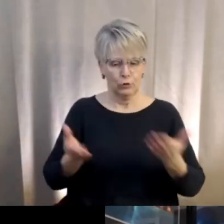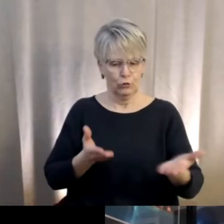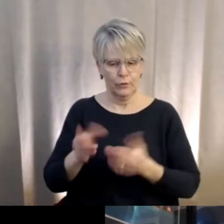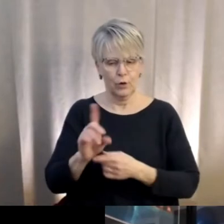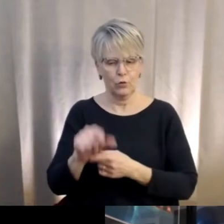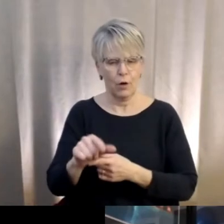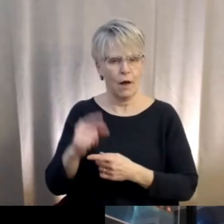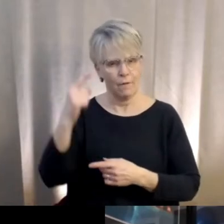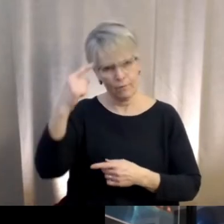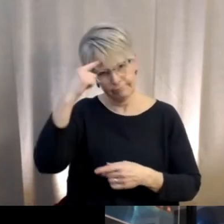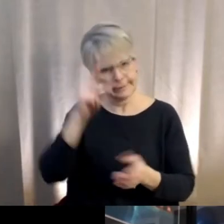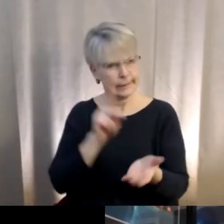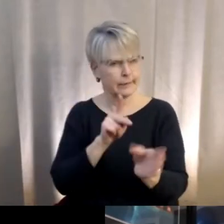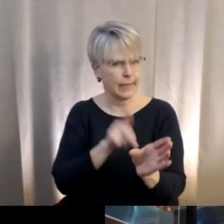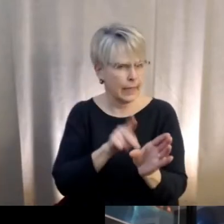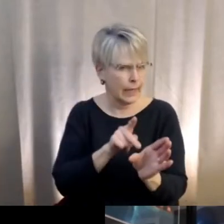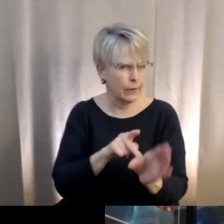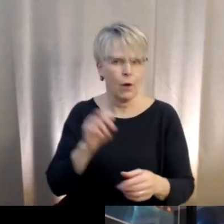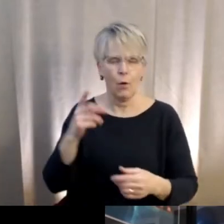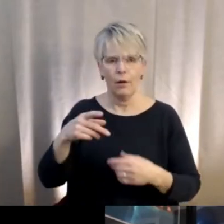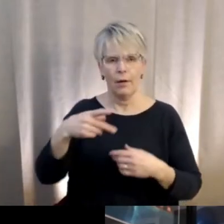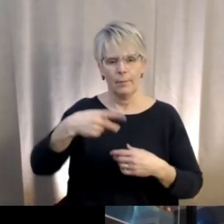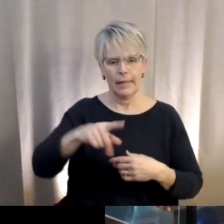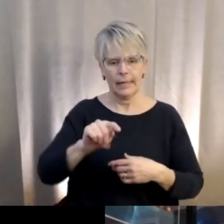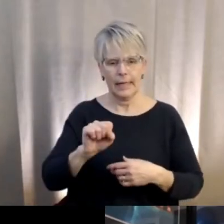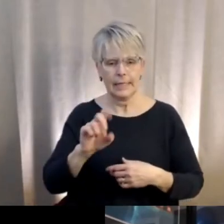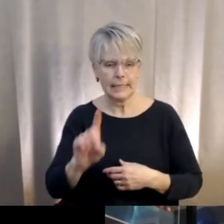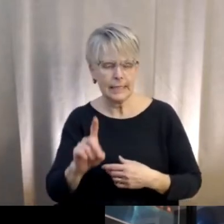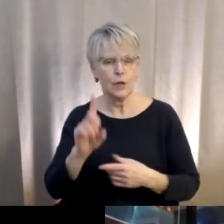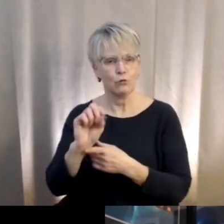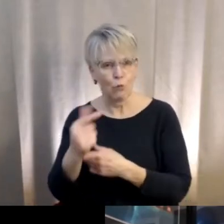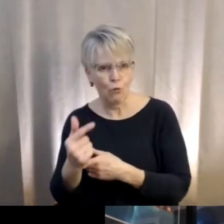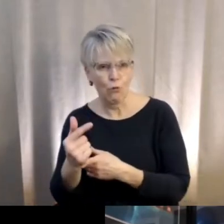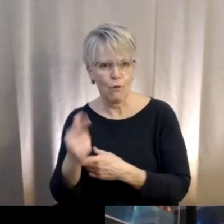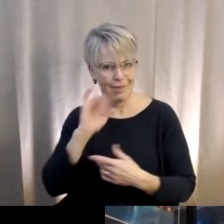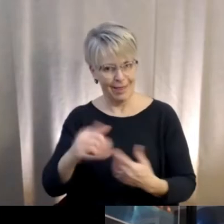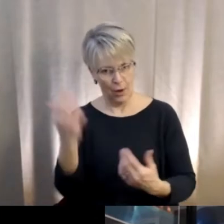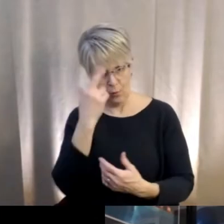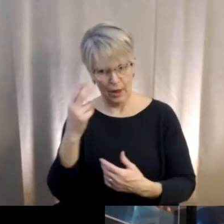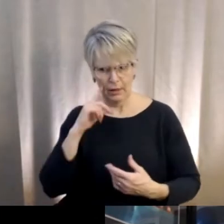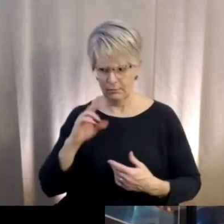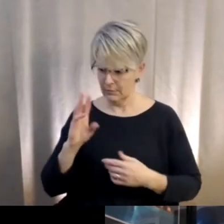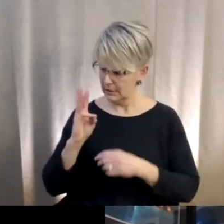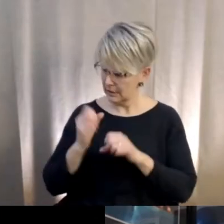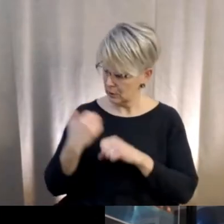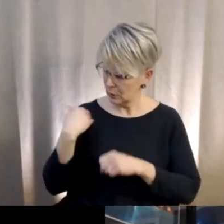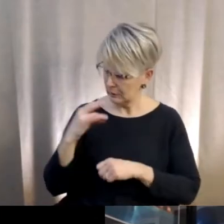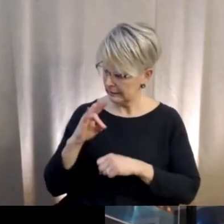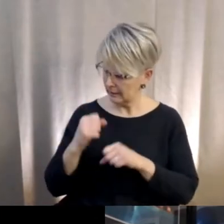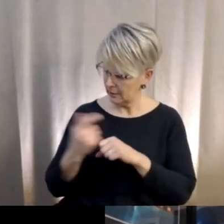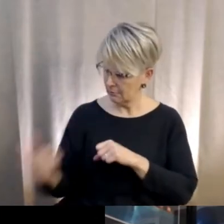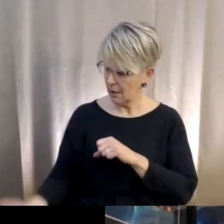specifically post-traumatic stress assistance dogs. So I think 6 or 7 years ago, they had reached out